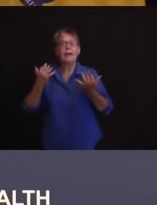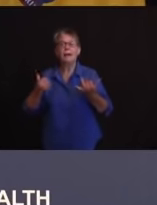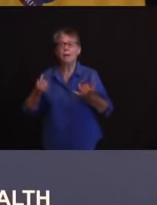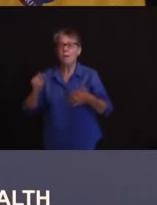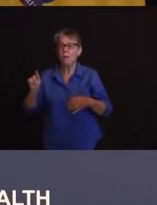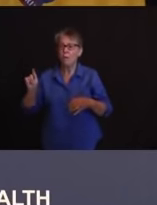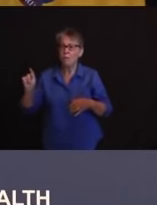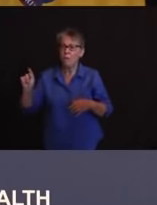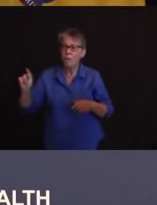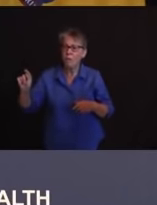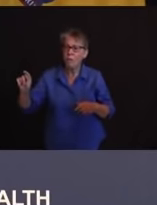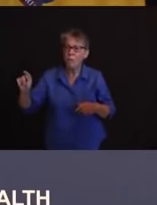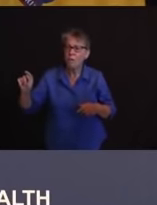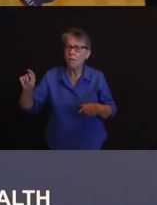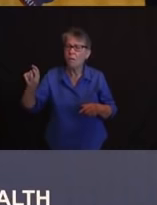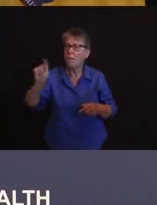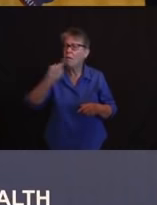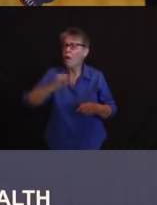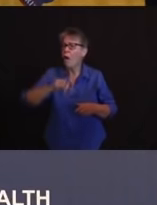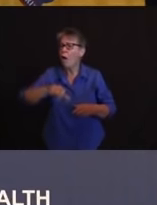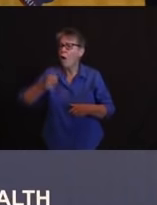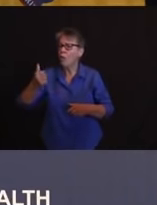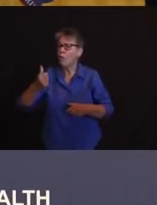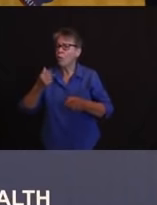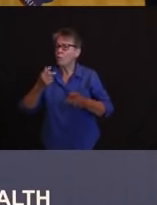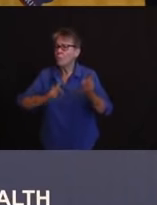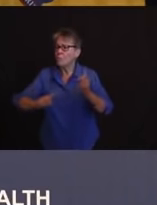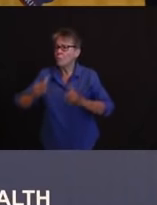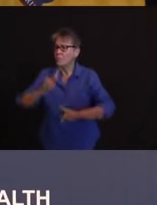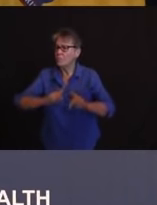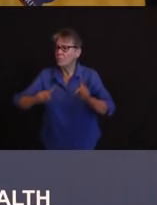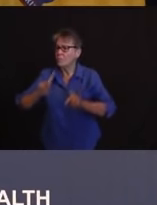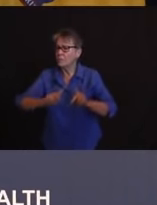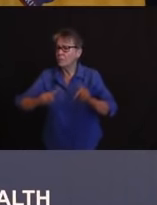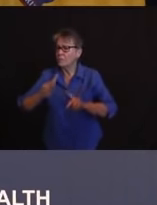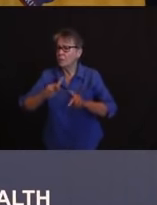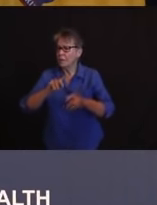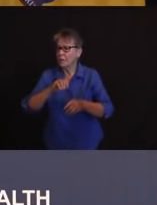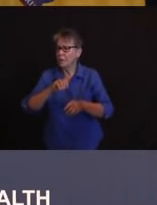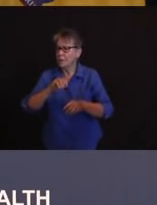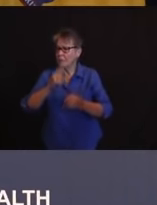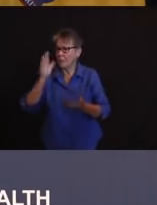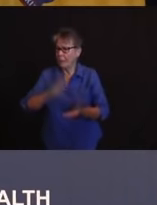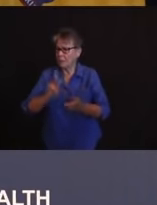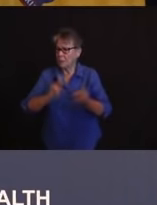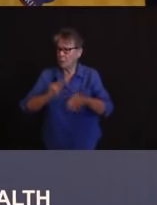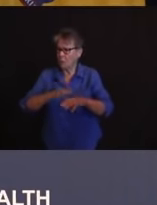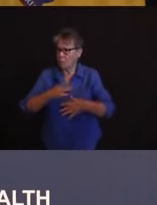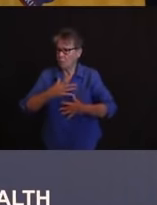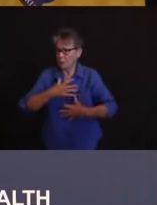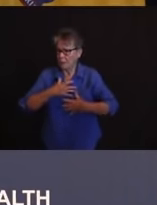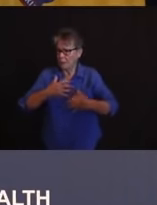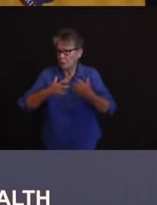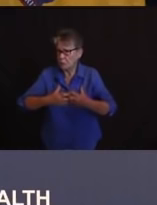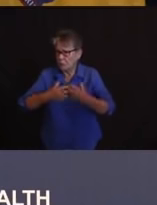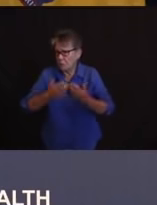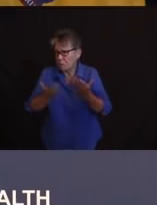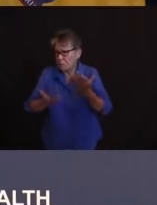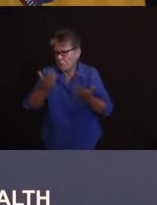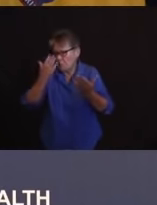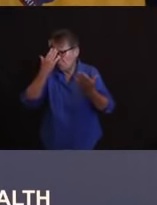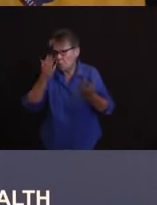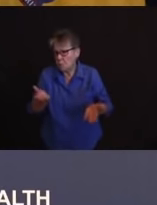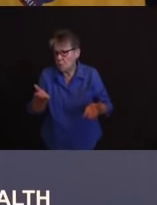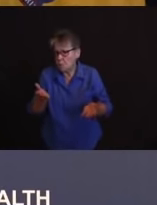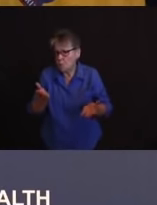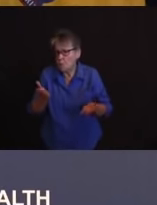I believe we are as accurate but also as conservative as any state that we know of